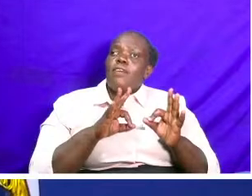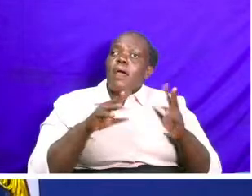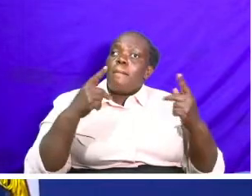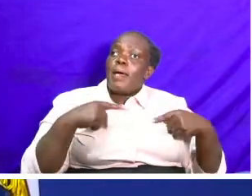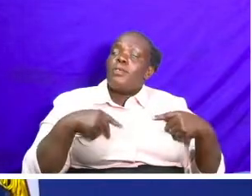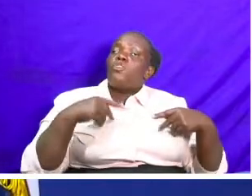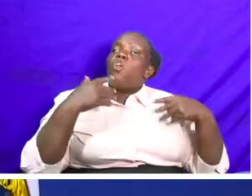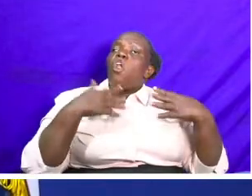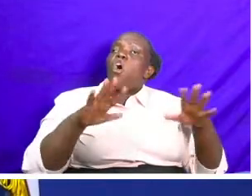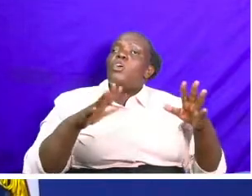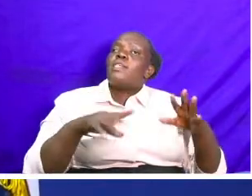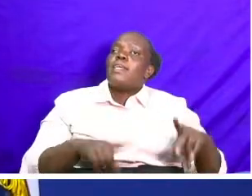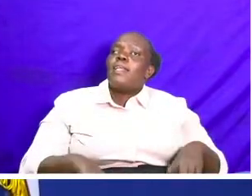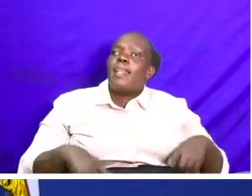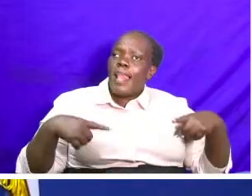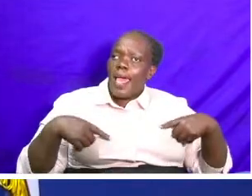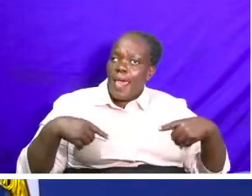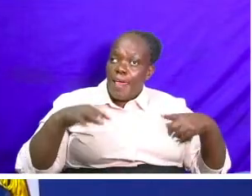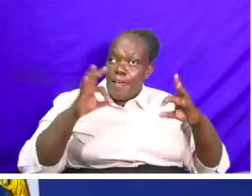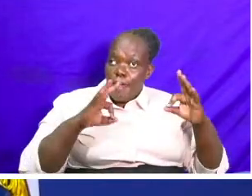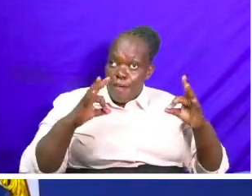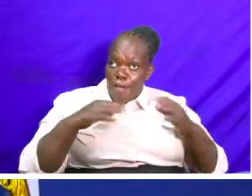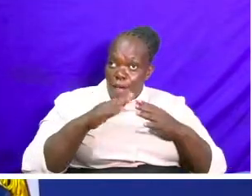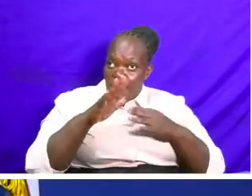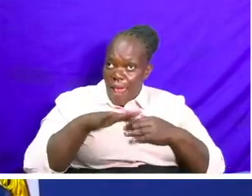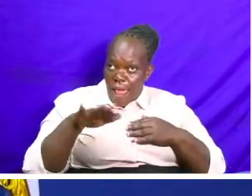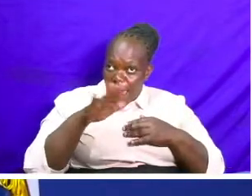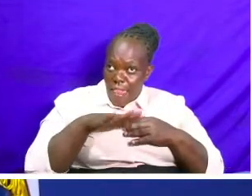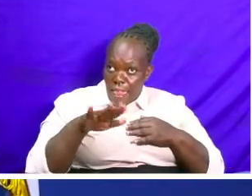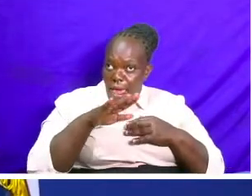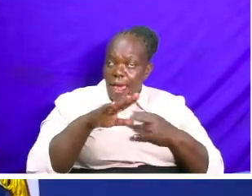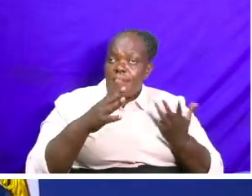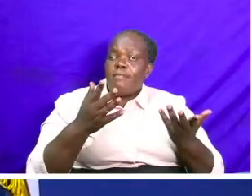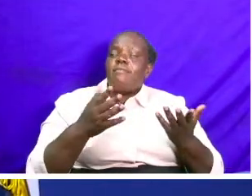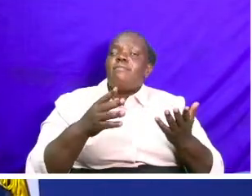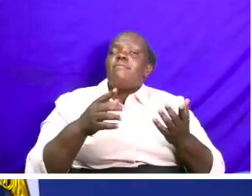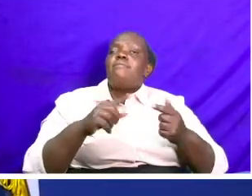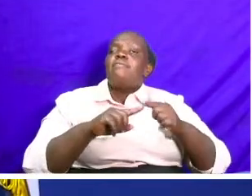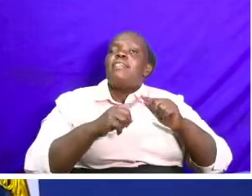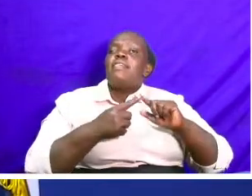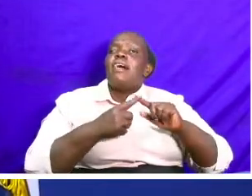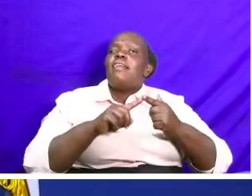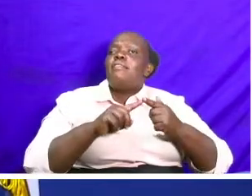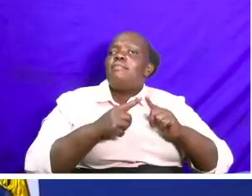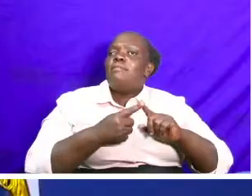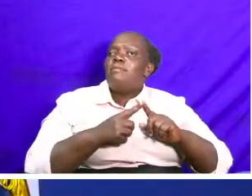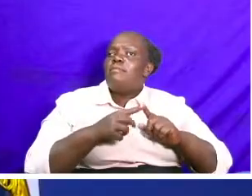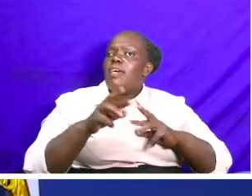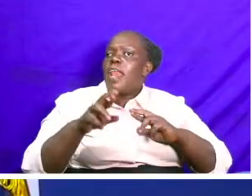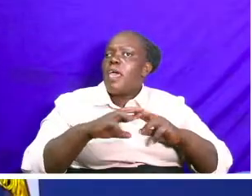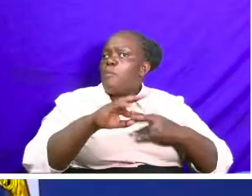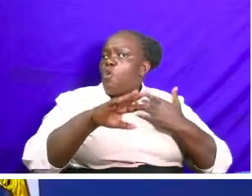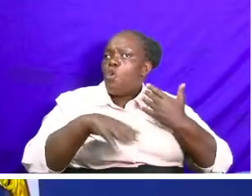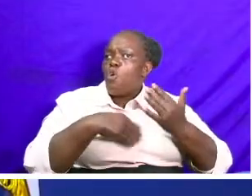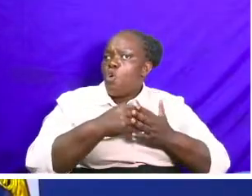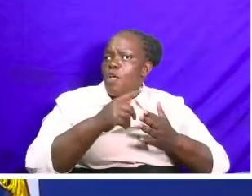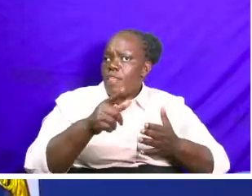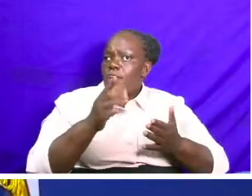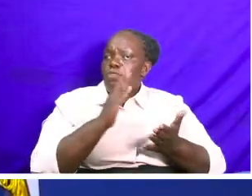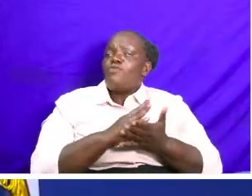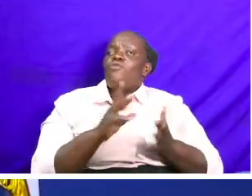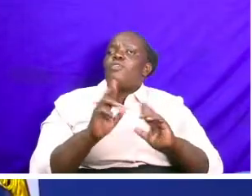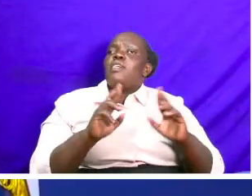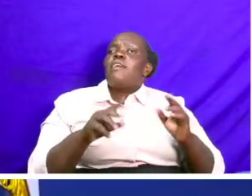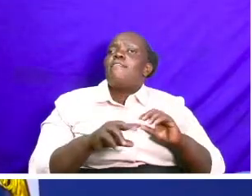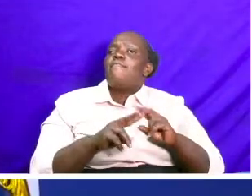someone lost their lives, if there is incidences of gross injury, rape, and all of that. It is already